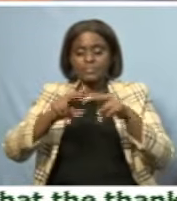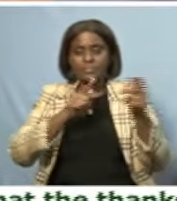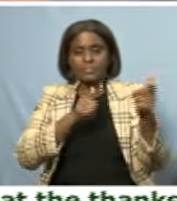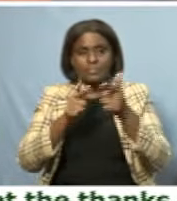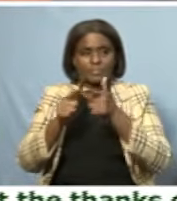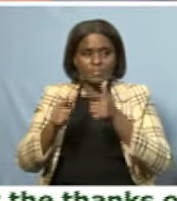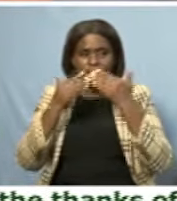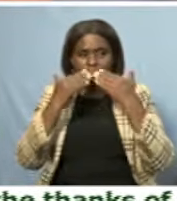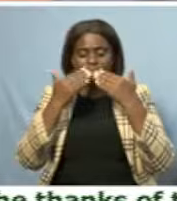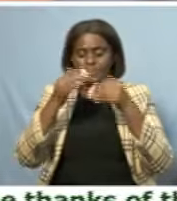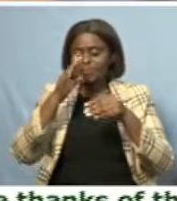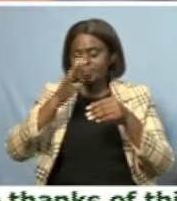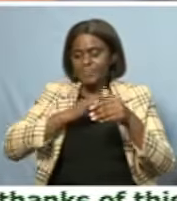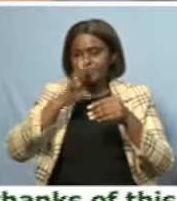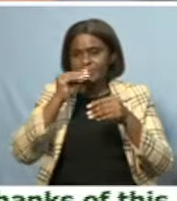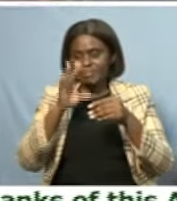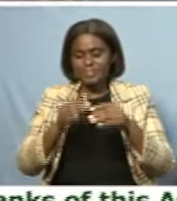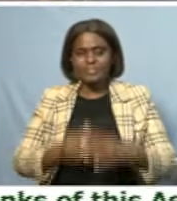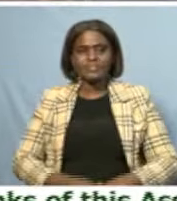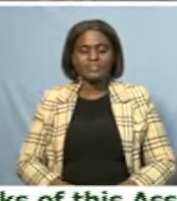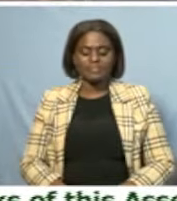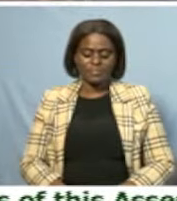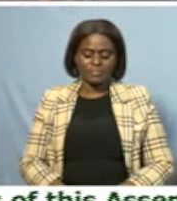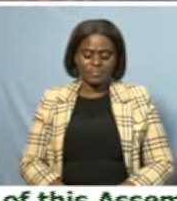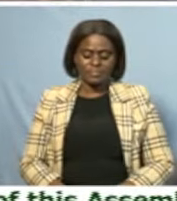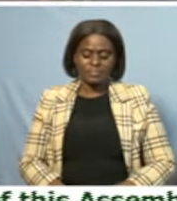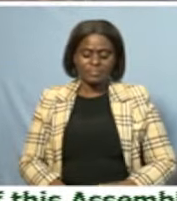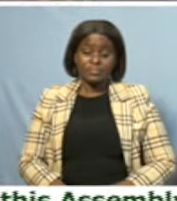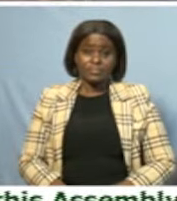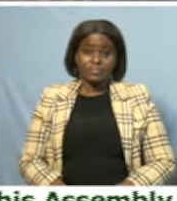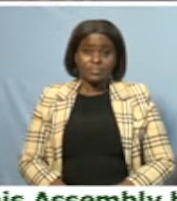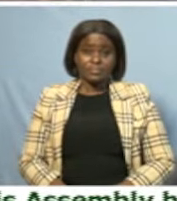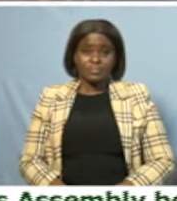I thank you, Madam Speaker.